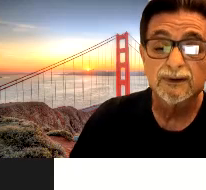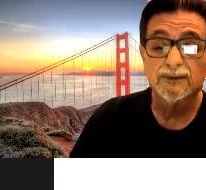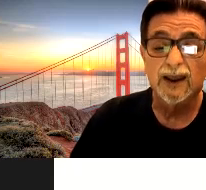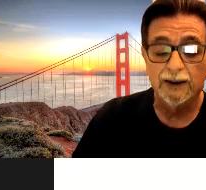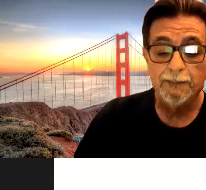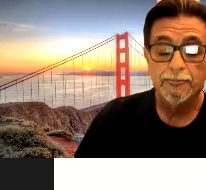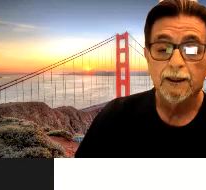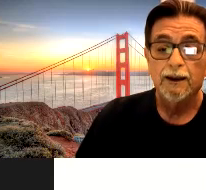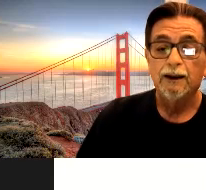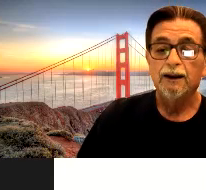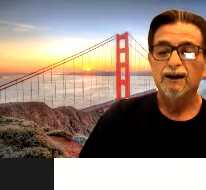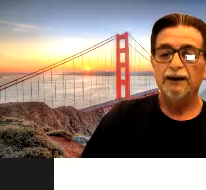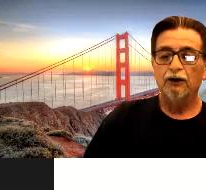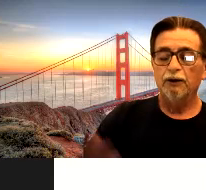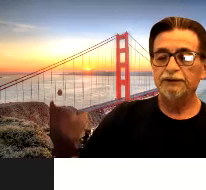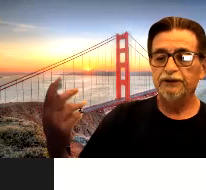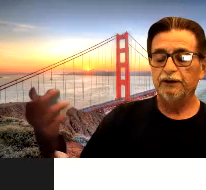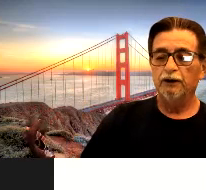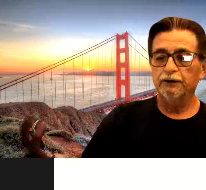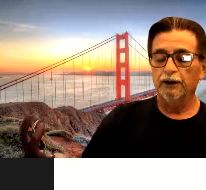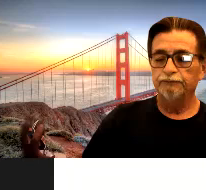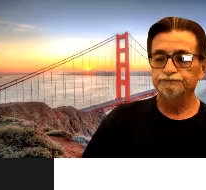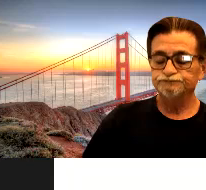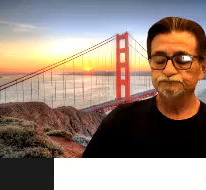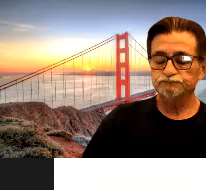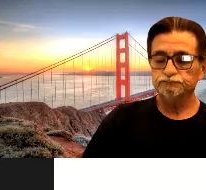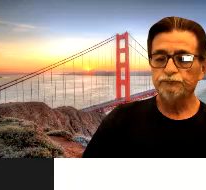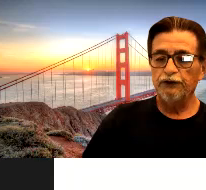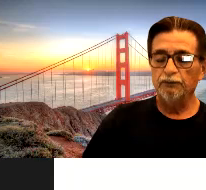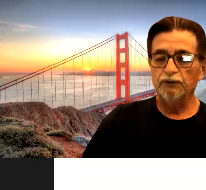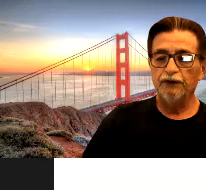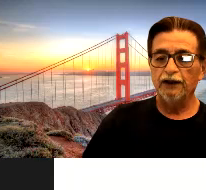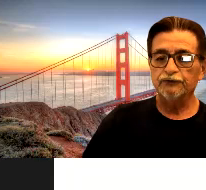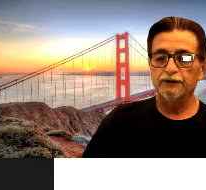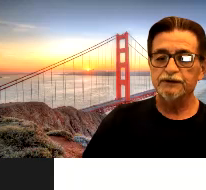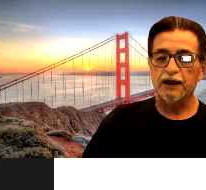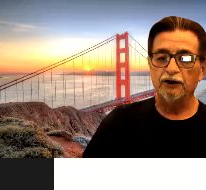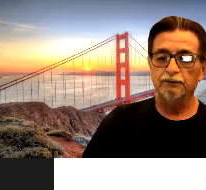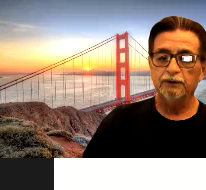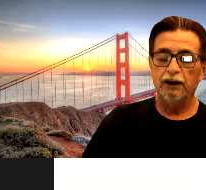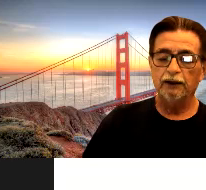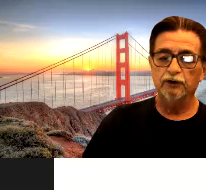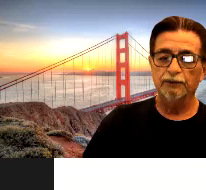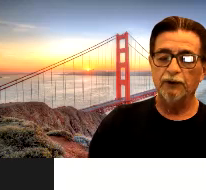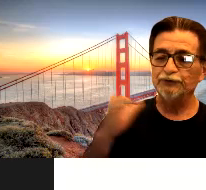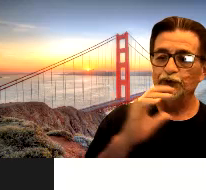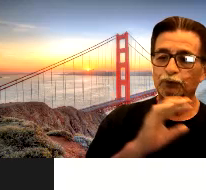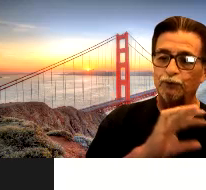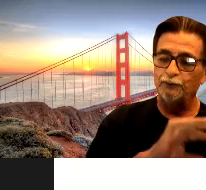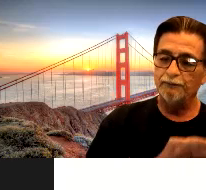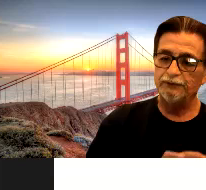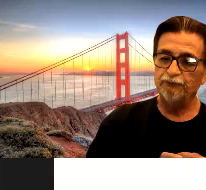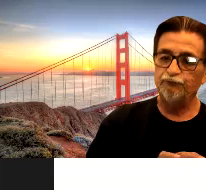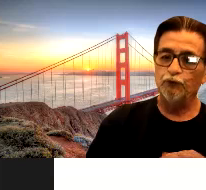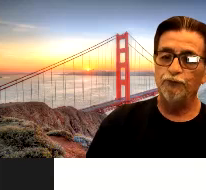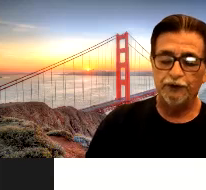electrons, okay? Now I'm at the argon number of electrons, and now I come around the